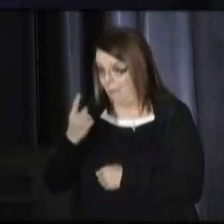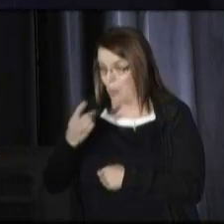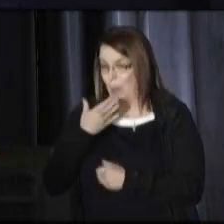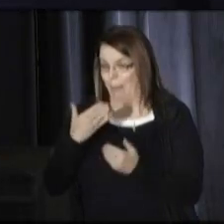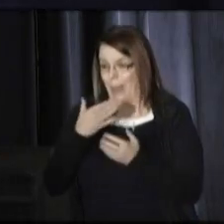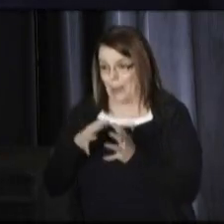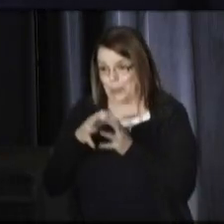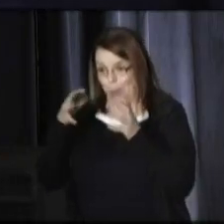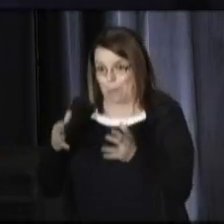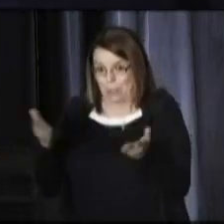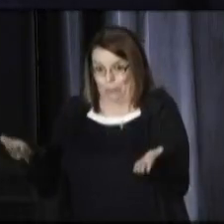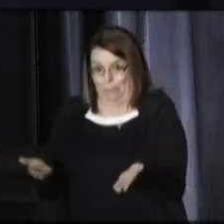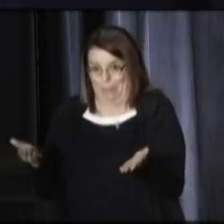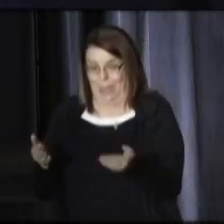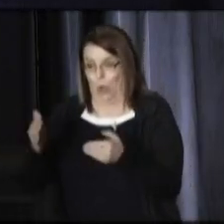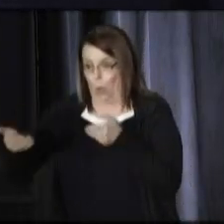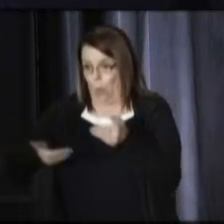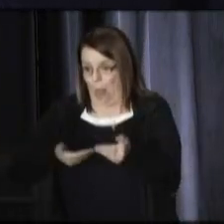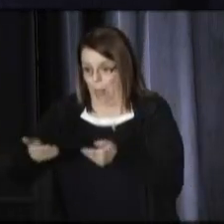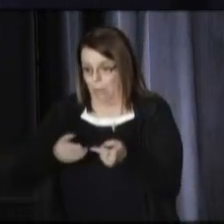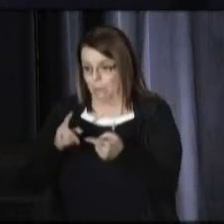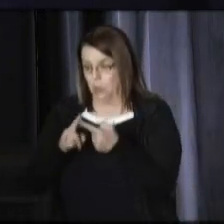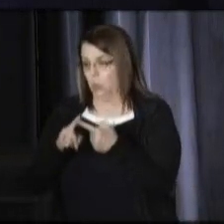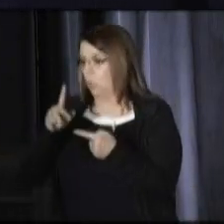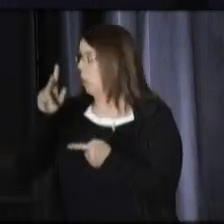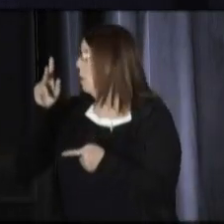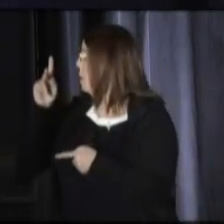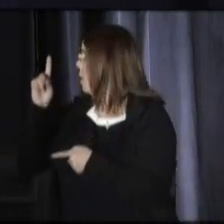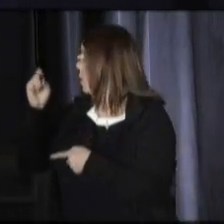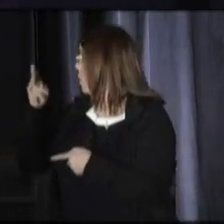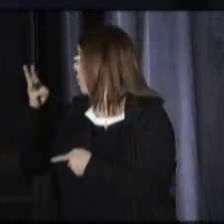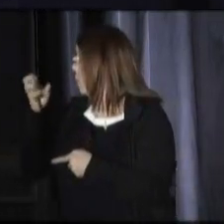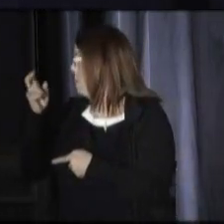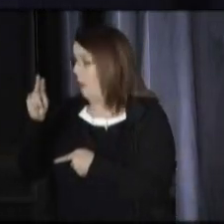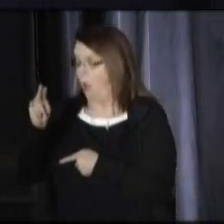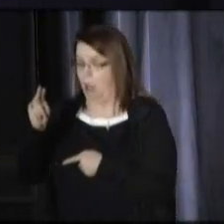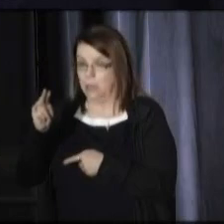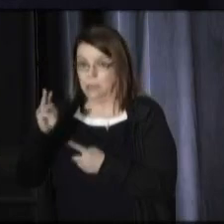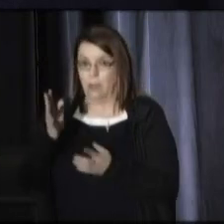Lucia Wu, Managing Director of Kundiman.